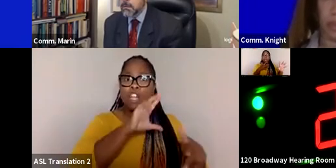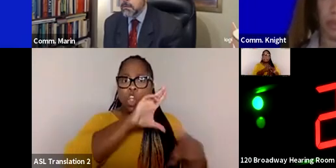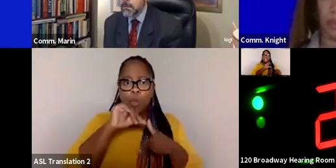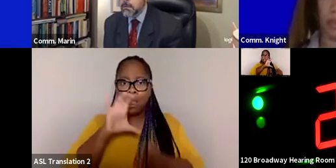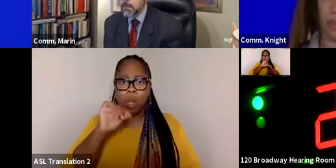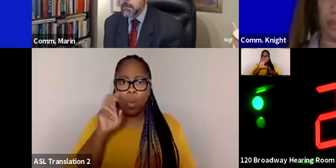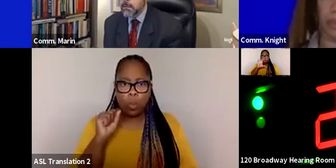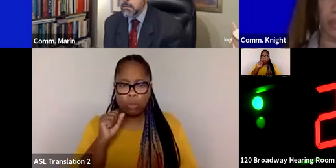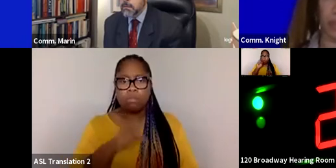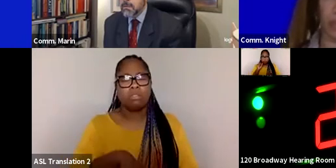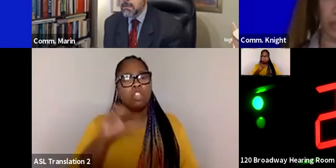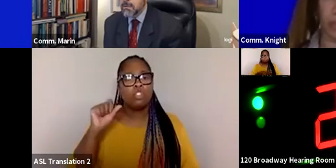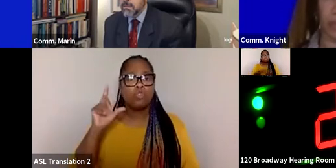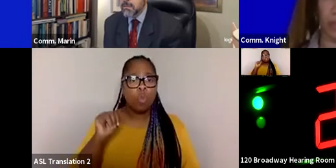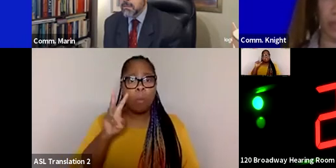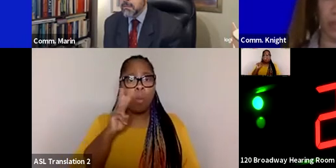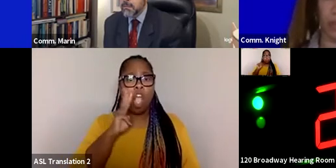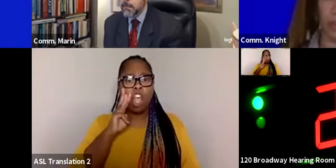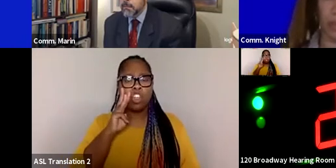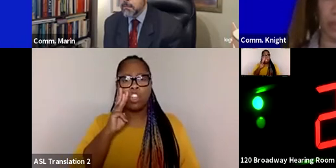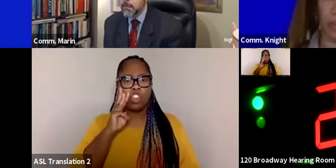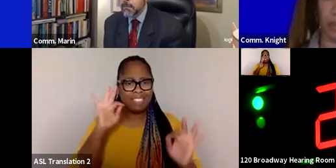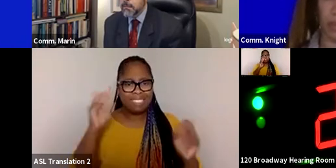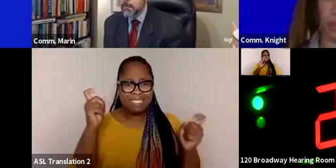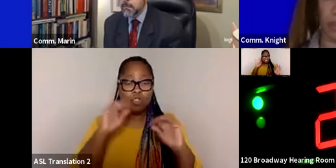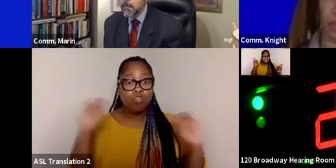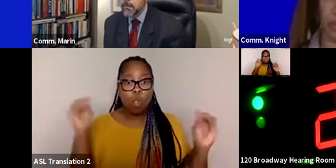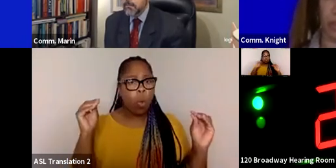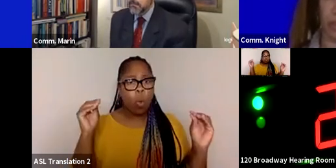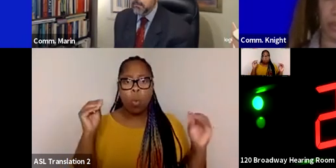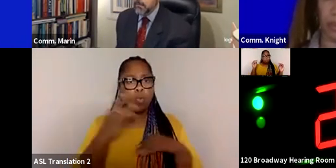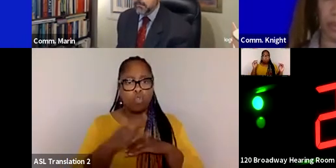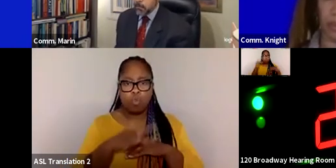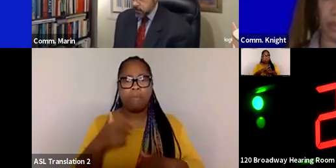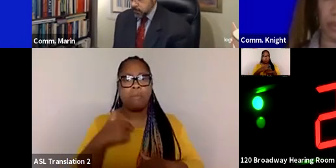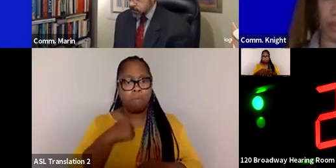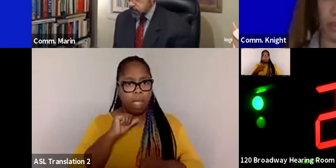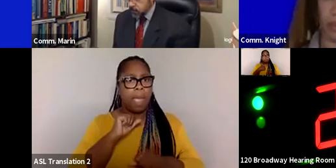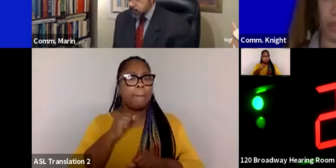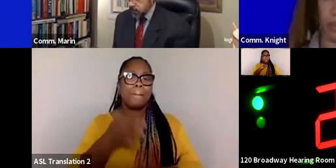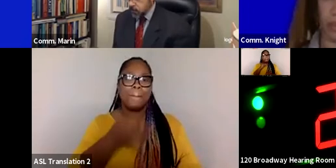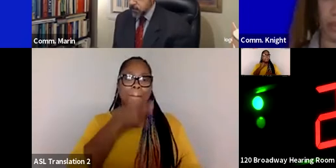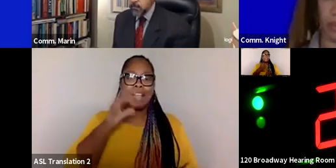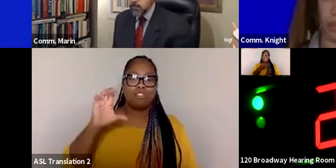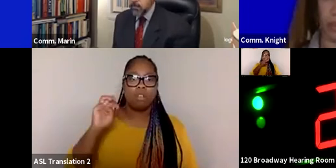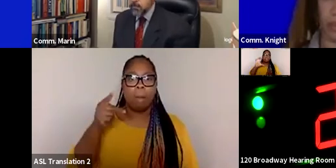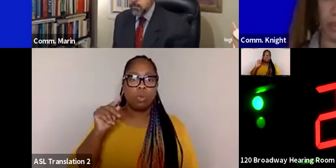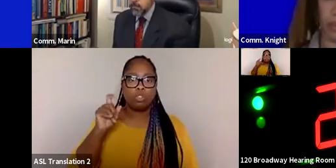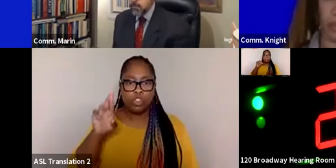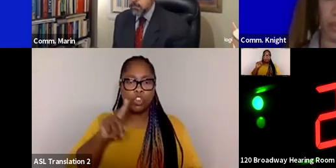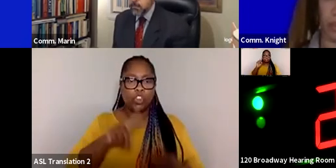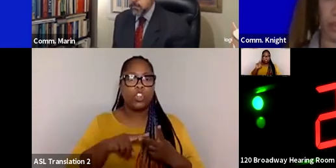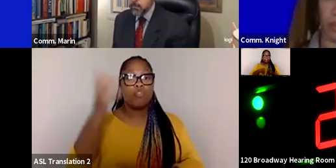stormwater remediation. There is no room. I'm a master composter with the sanitation department, and I'm also a citizen tree pruner. I've been watching the